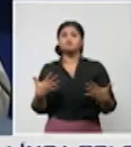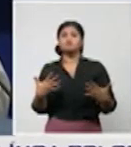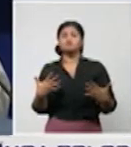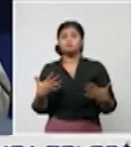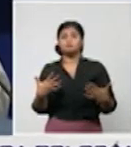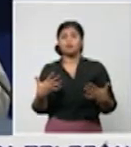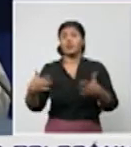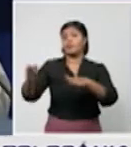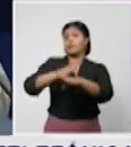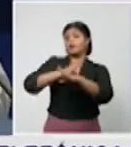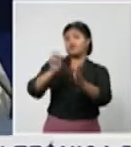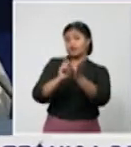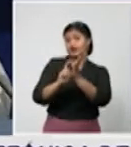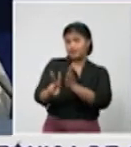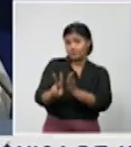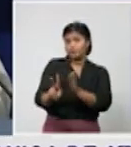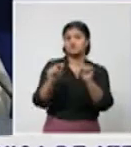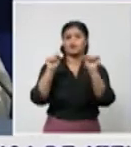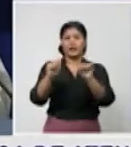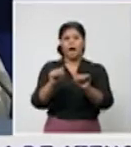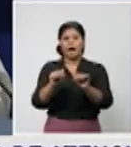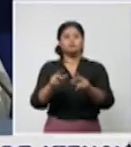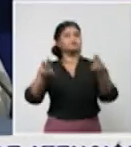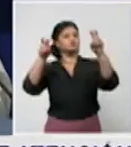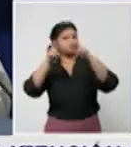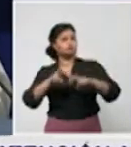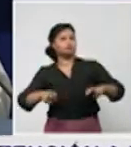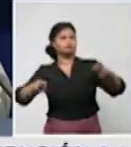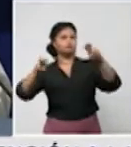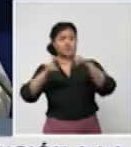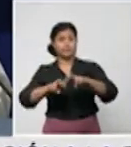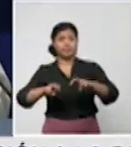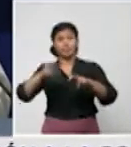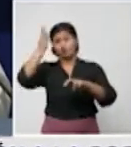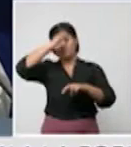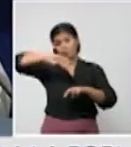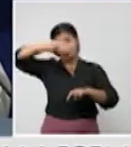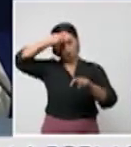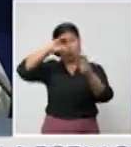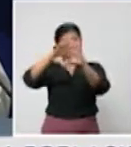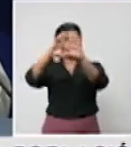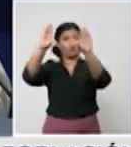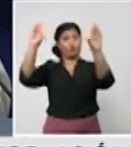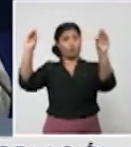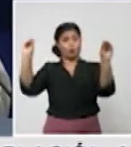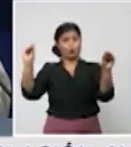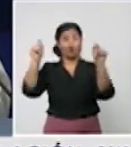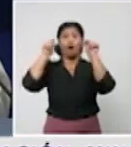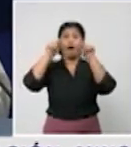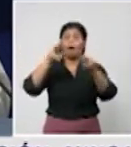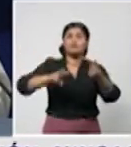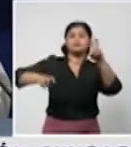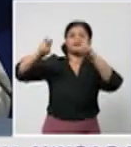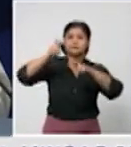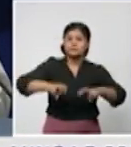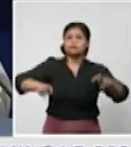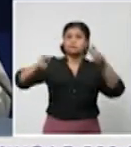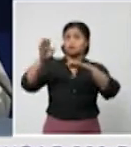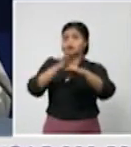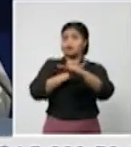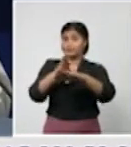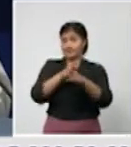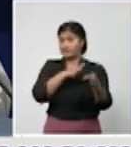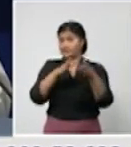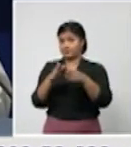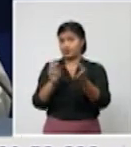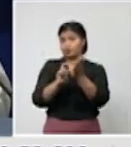2,407, in Cienfuegos 70, in Ciego de Ávila 67, in Santiago de Cuba 97, and so forth in